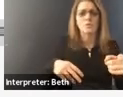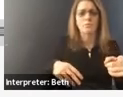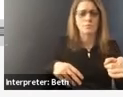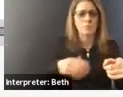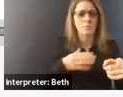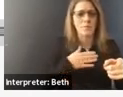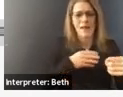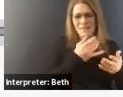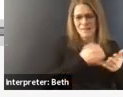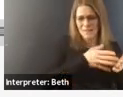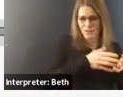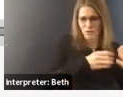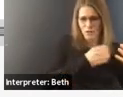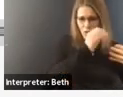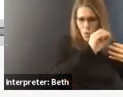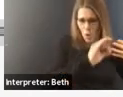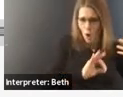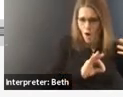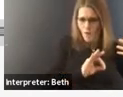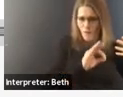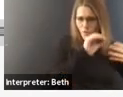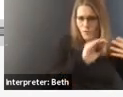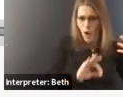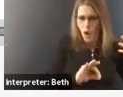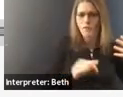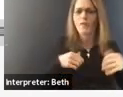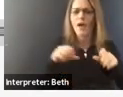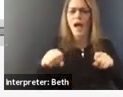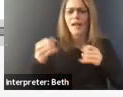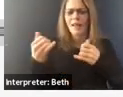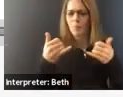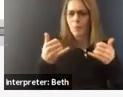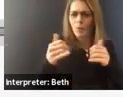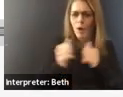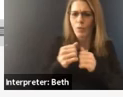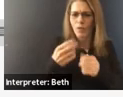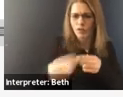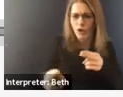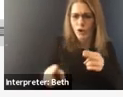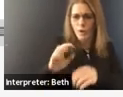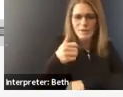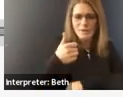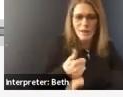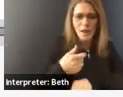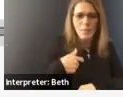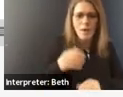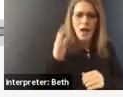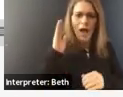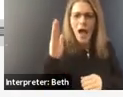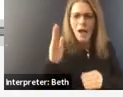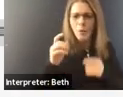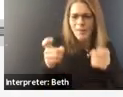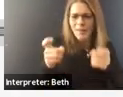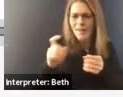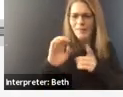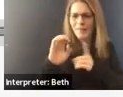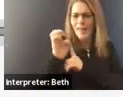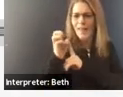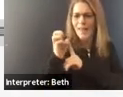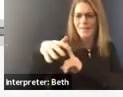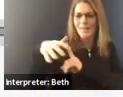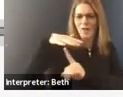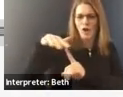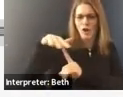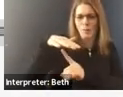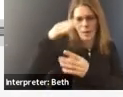can play with a quick setup. I'll give it just an environment information. You saw me use the dry lake bed